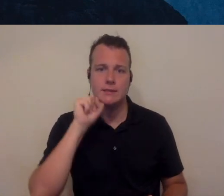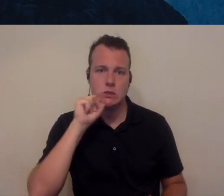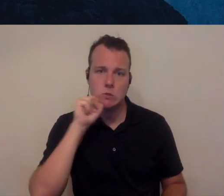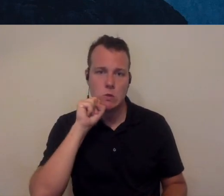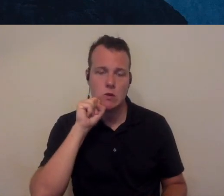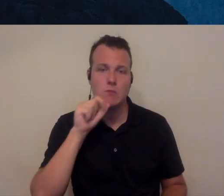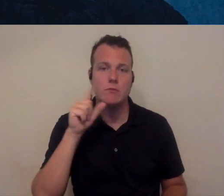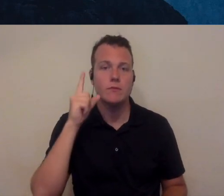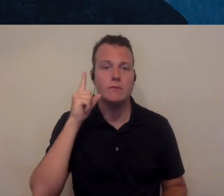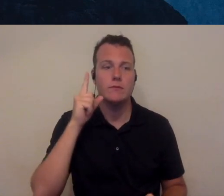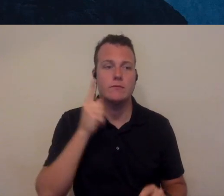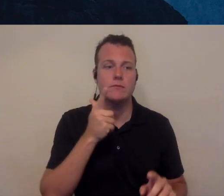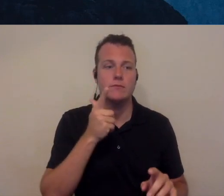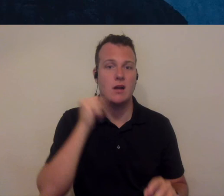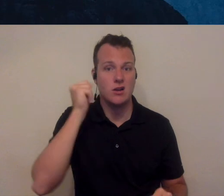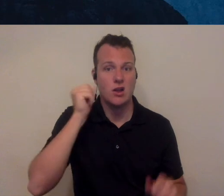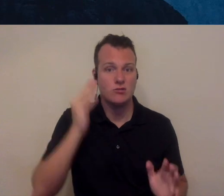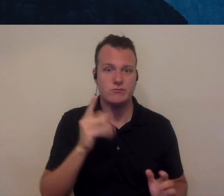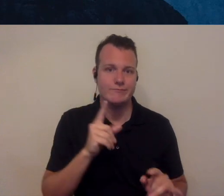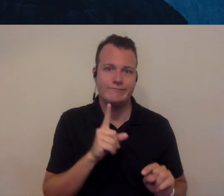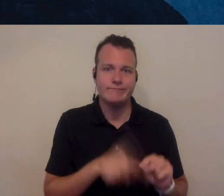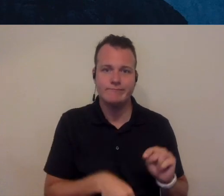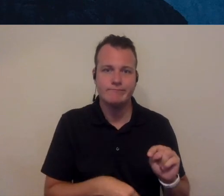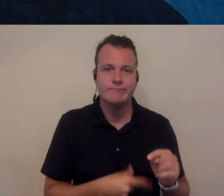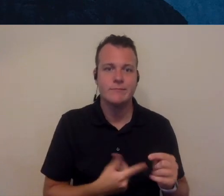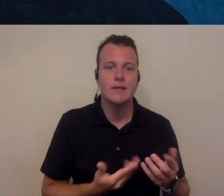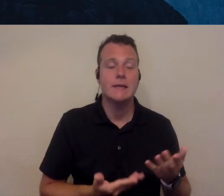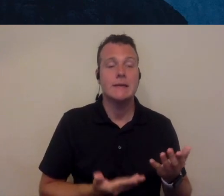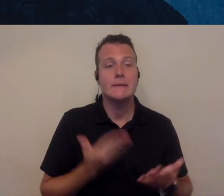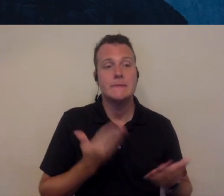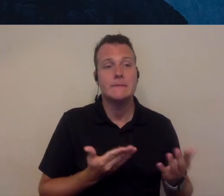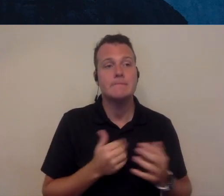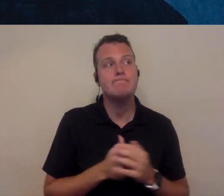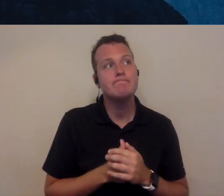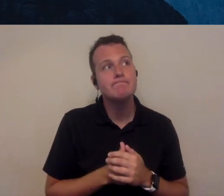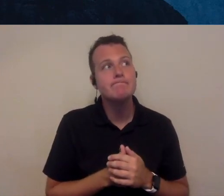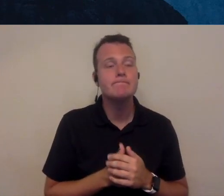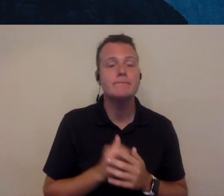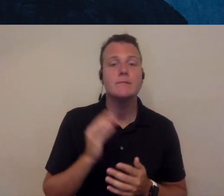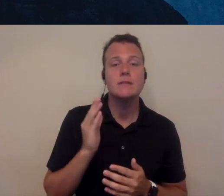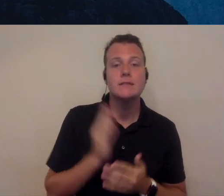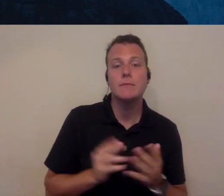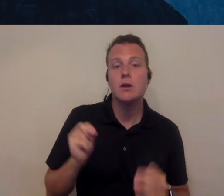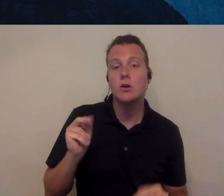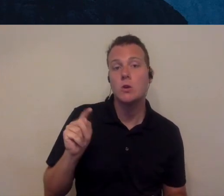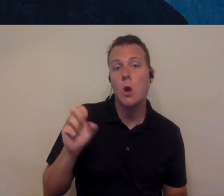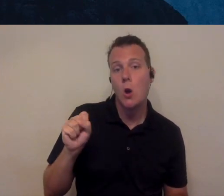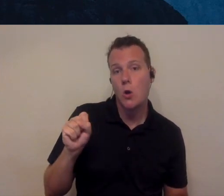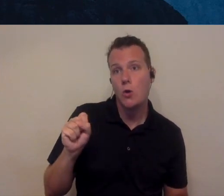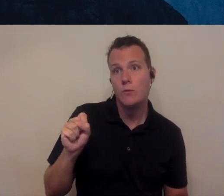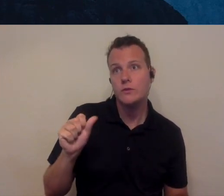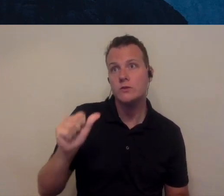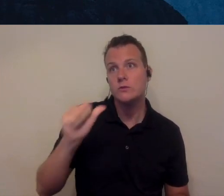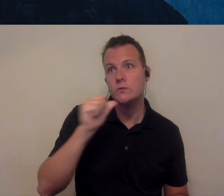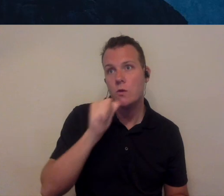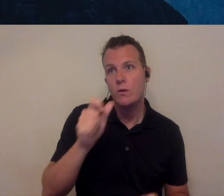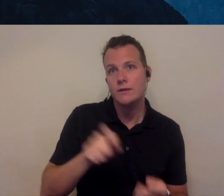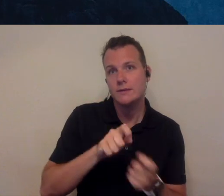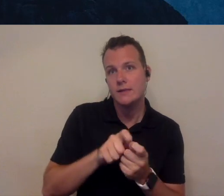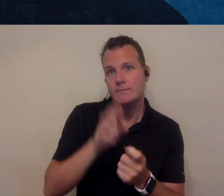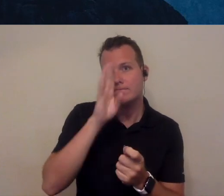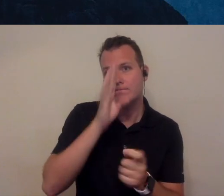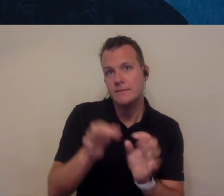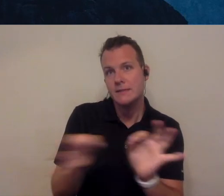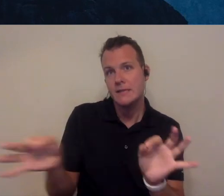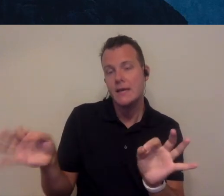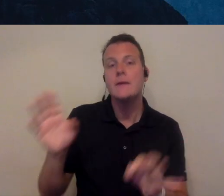that syndrome. As an audiologist, you might make some notes that don't say